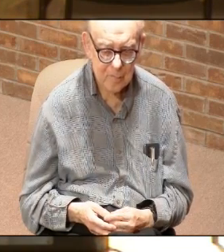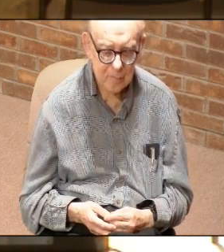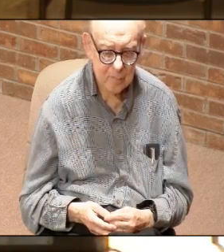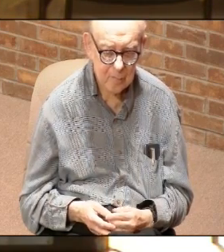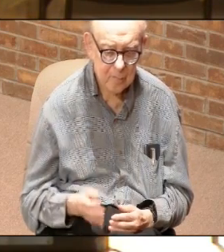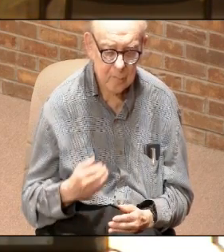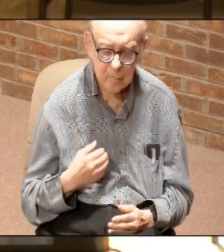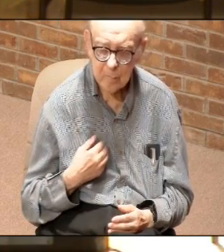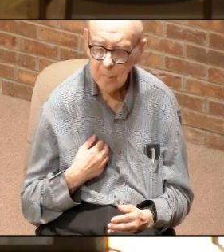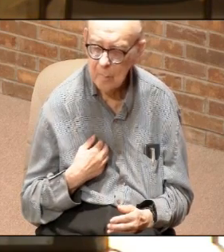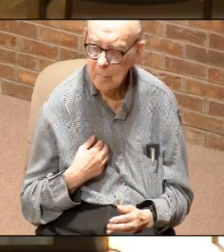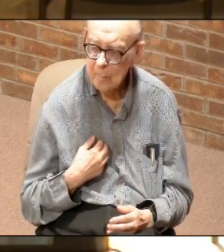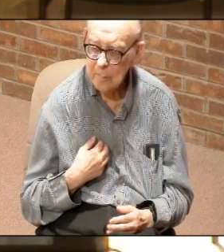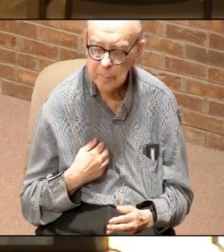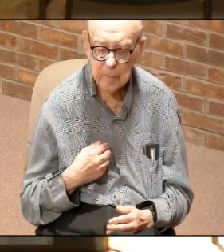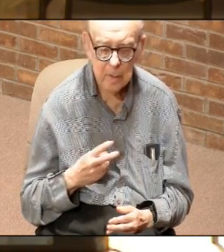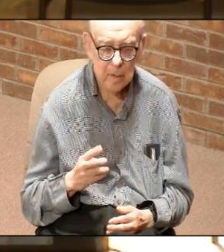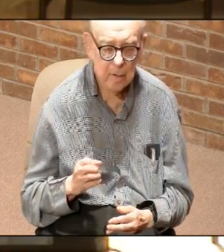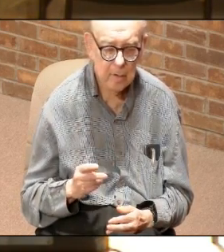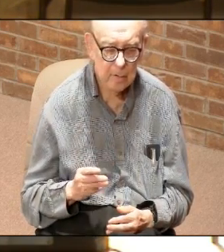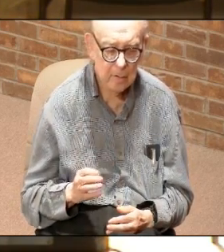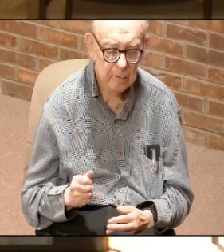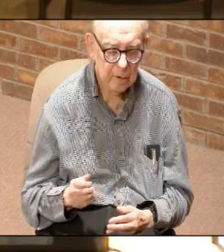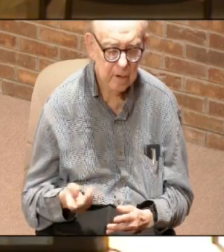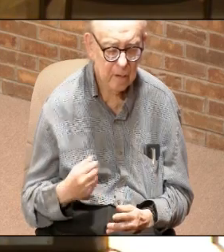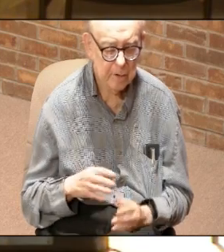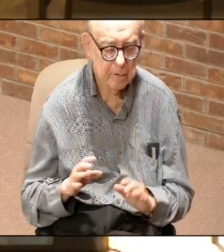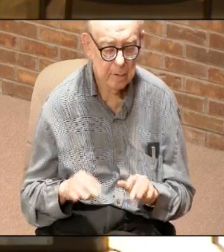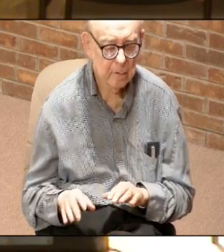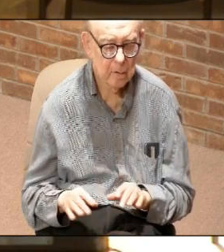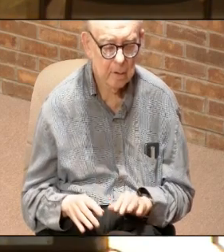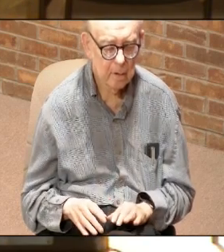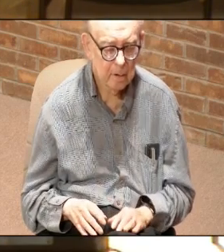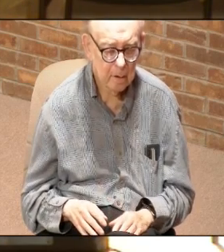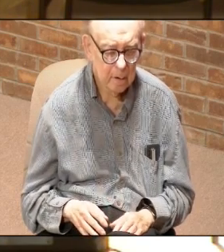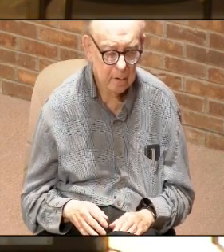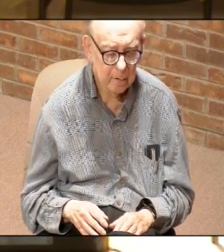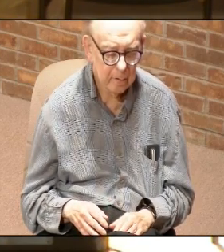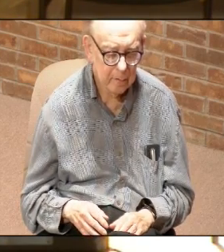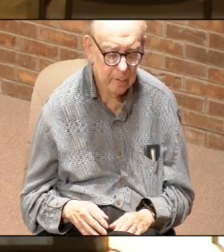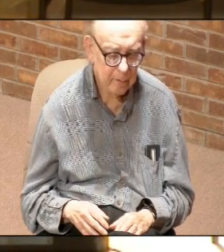we're going to ask Melva to come and play. But I'm just going to